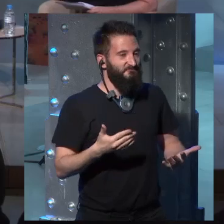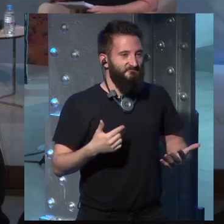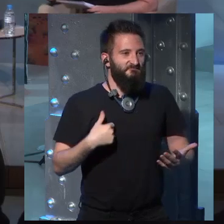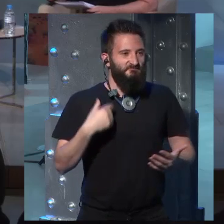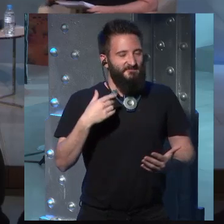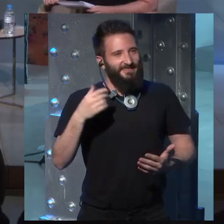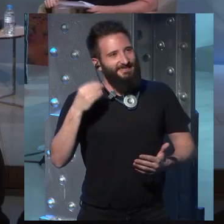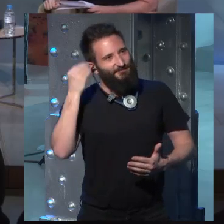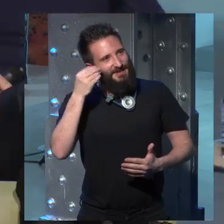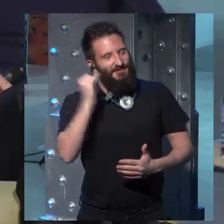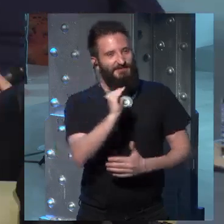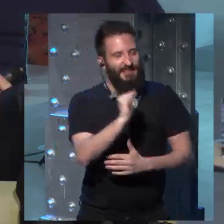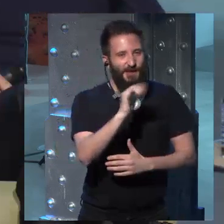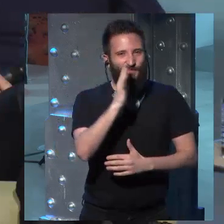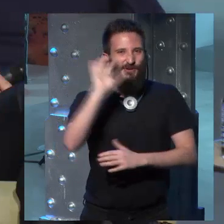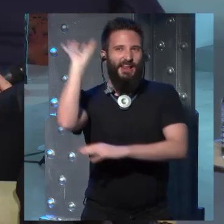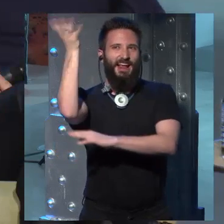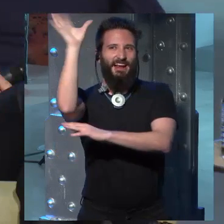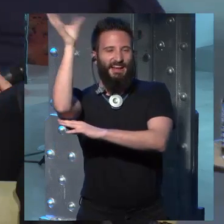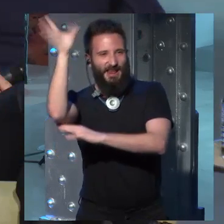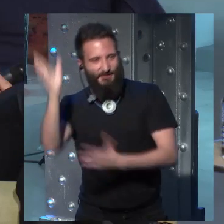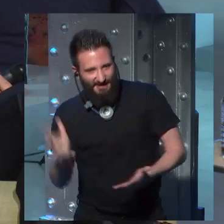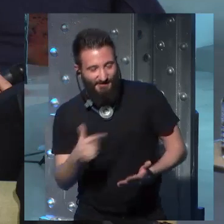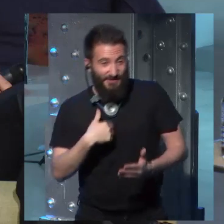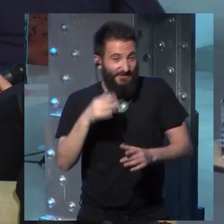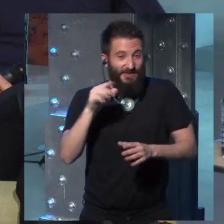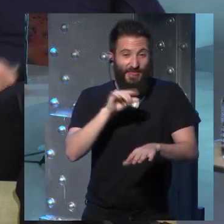bit. It has to do with weather.